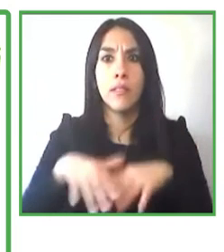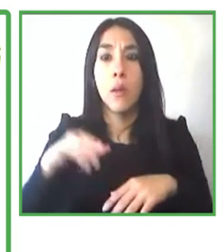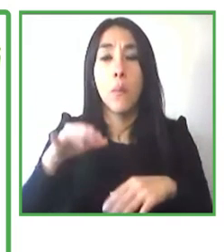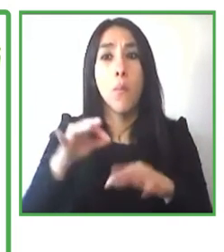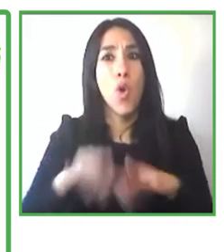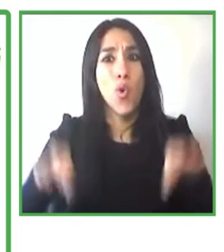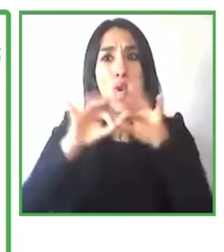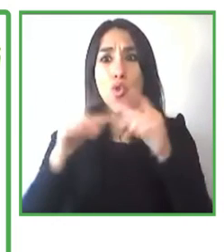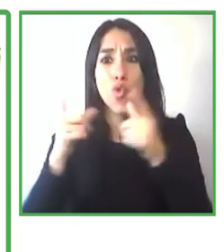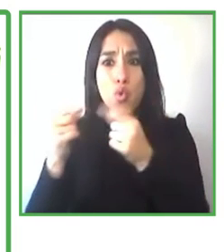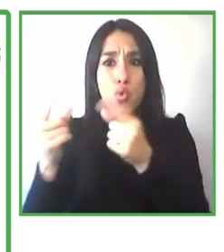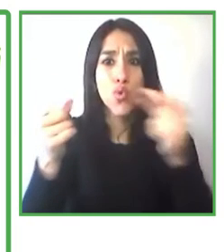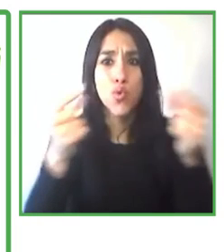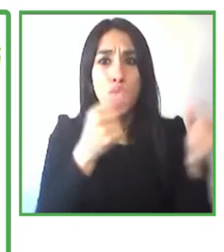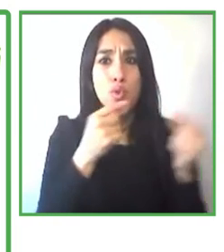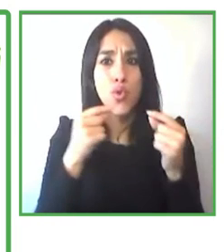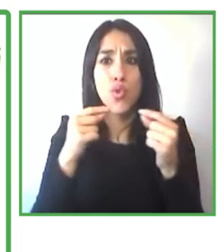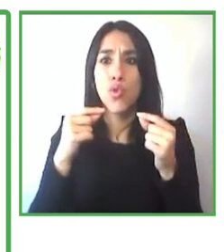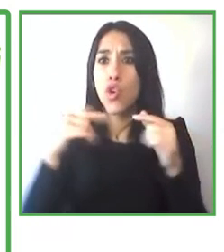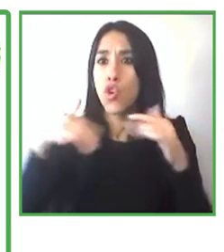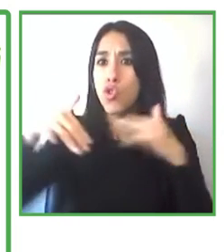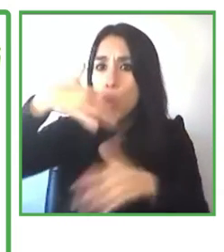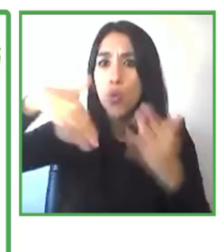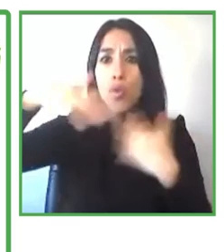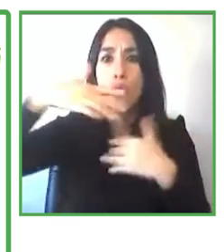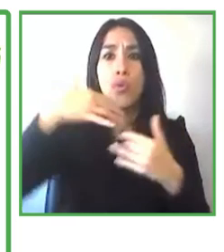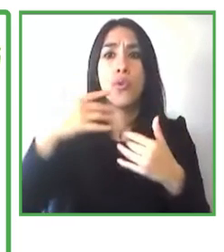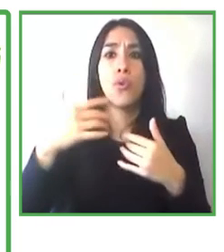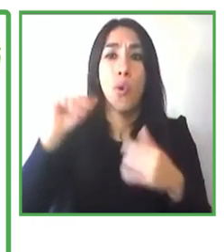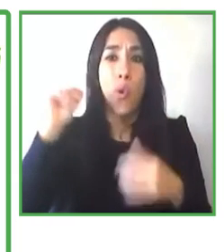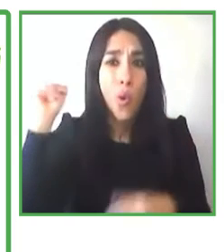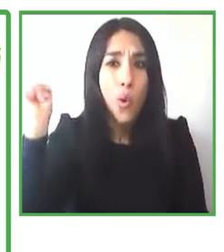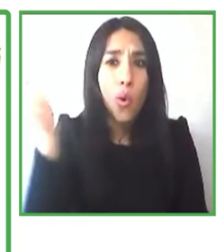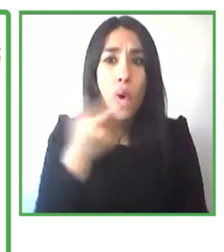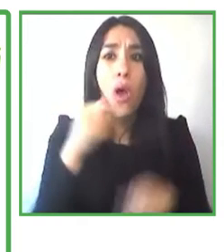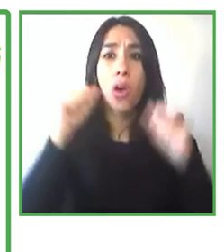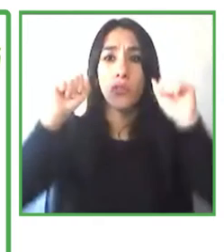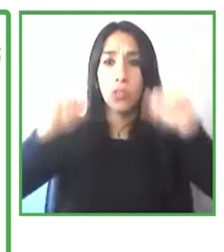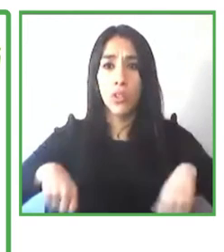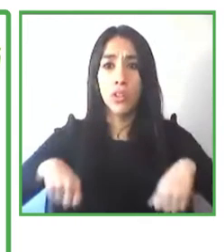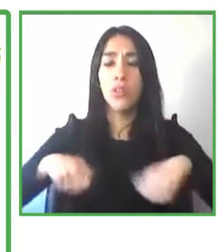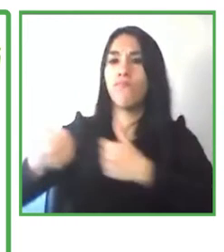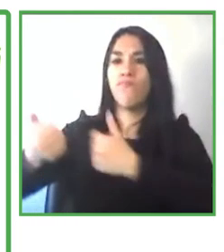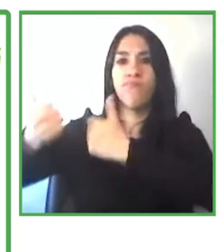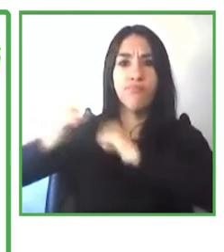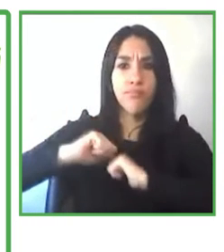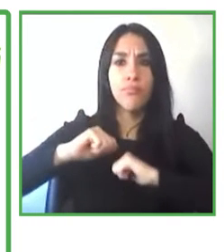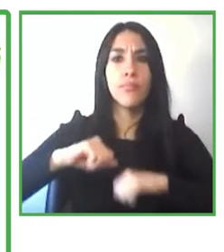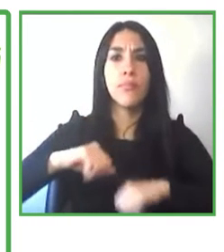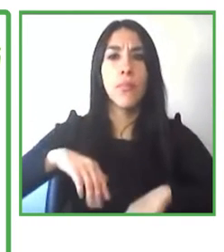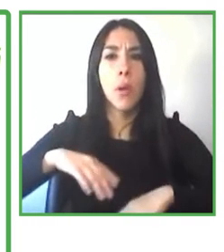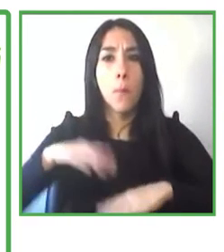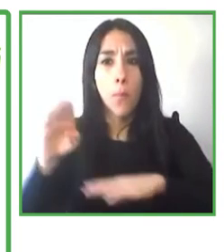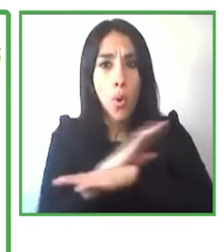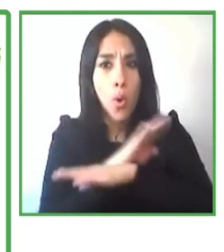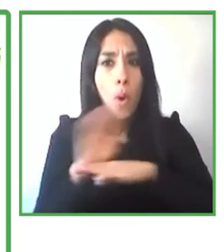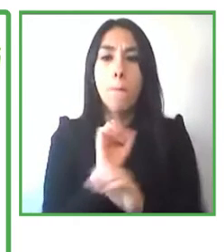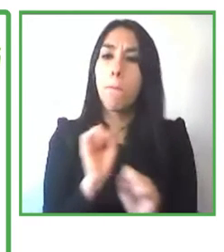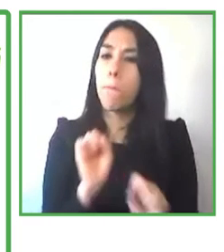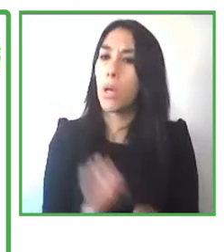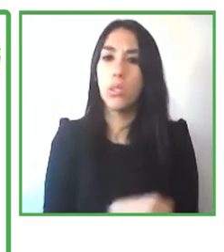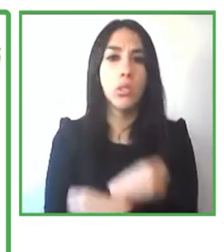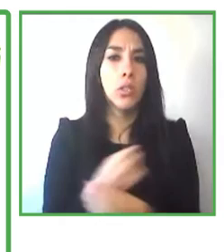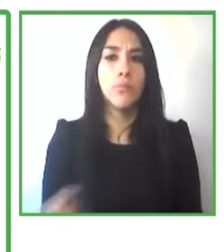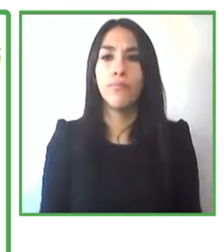right? Sometimes a company might not be willing to share that more publicly. So we provide a safe space where